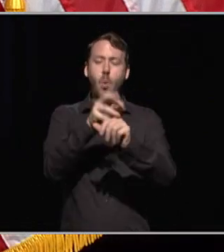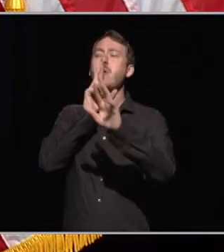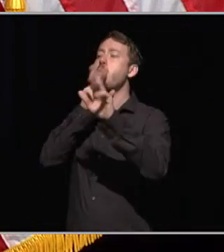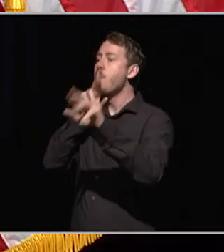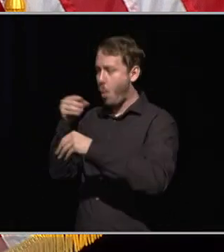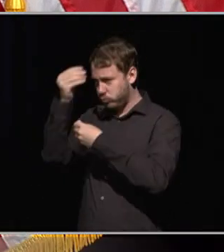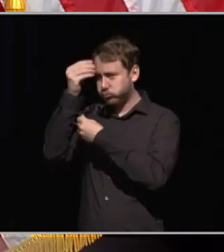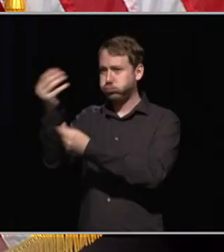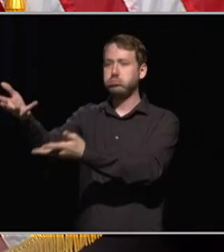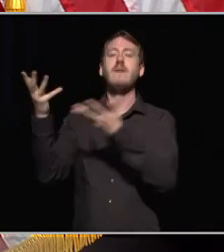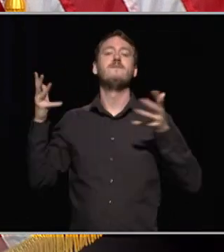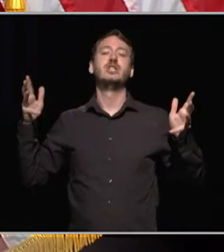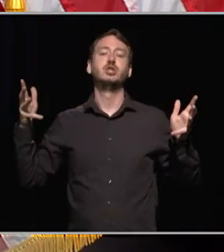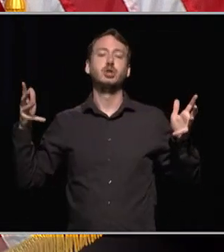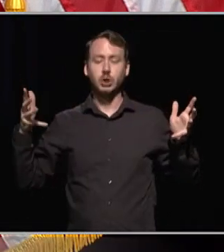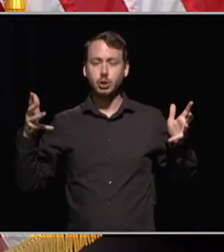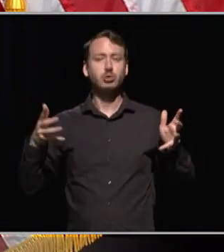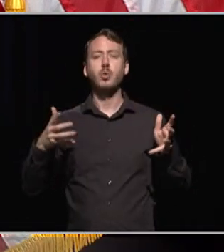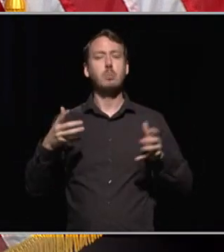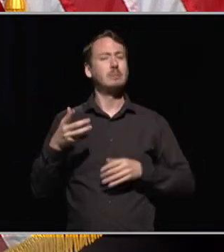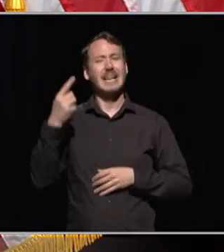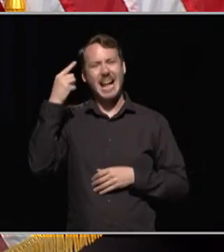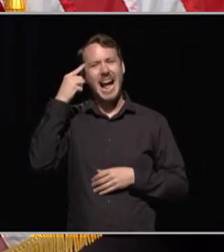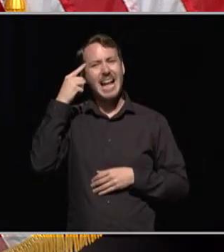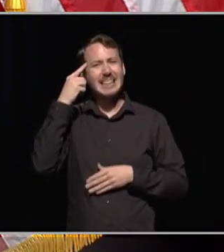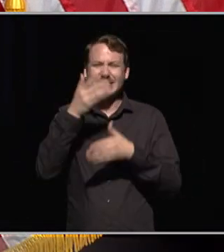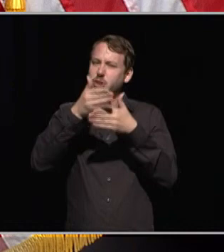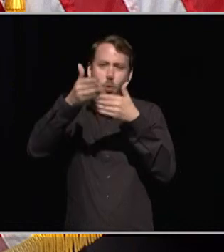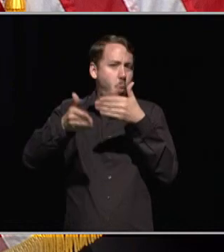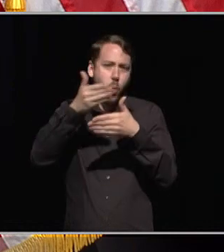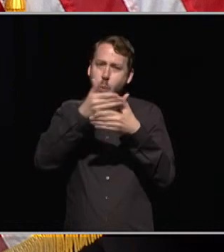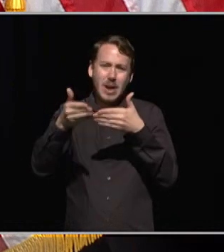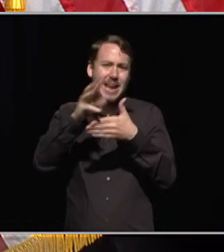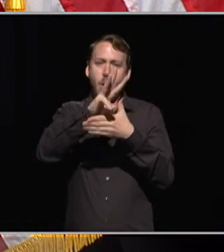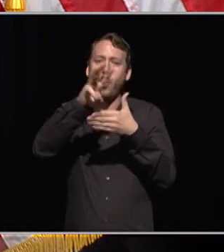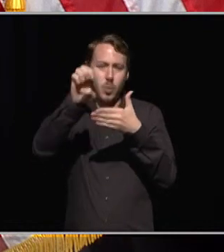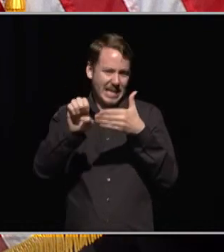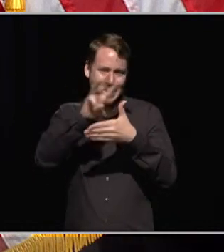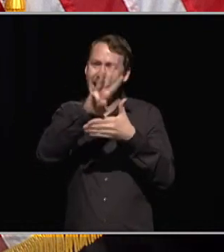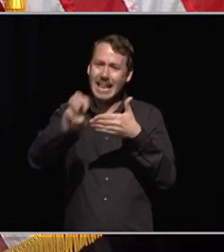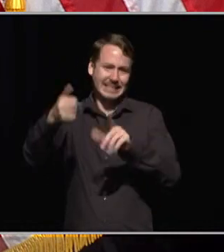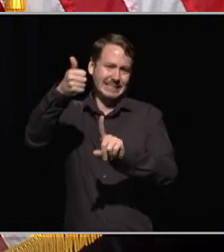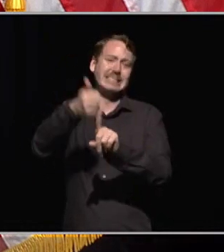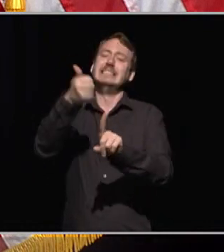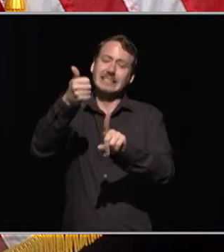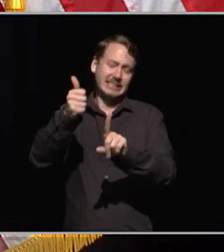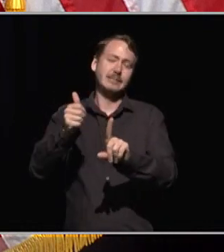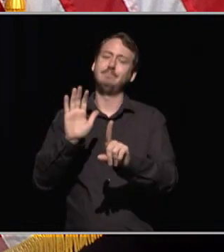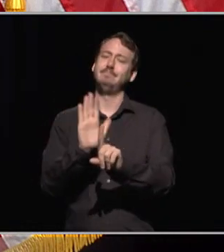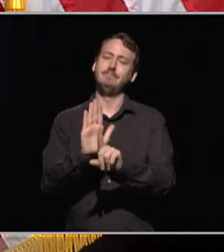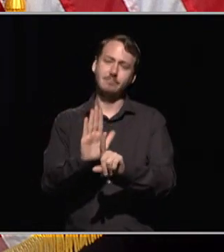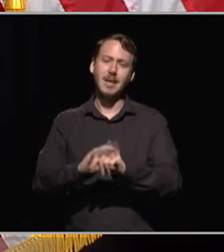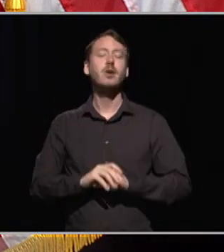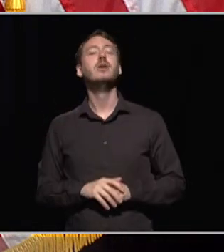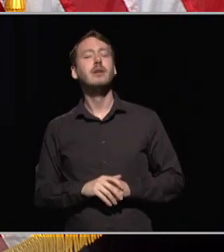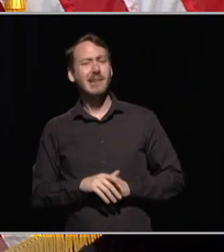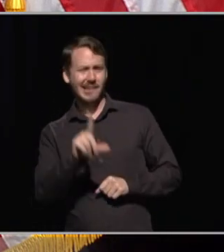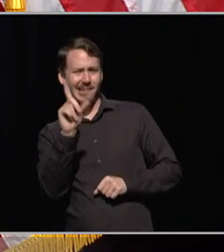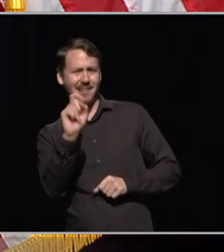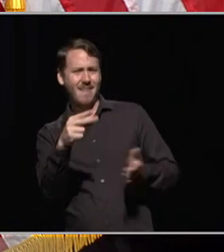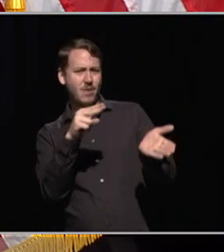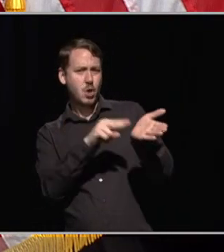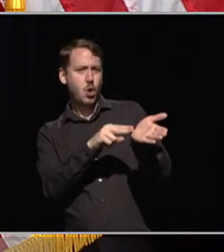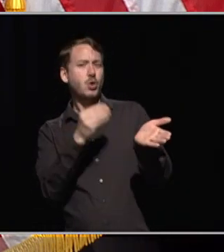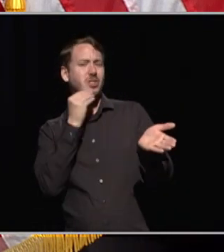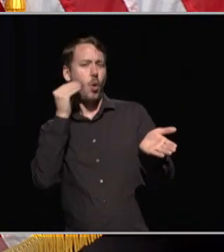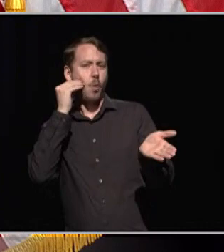to you all. So I think it may be a weekend issue with the labs. In terms of nursing homes and other facilities